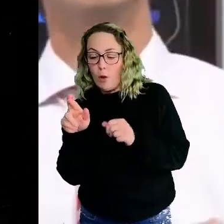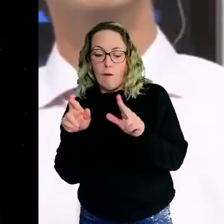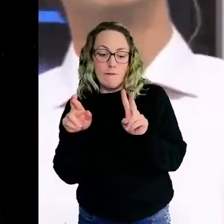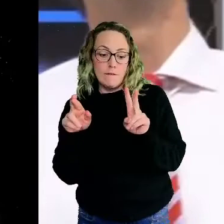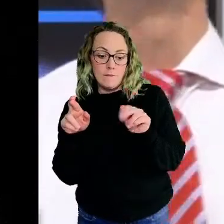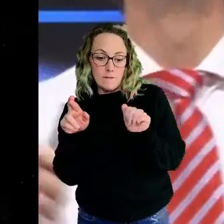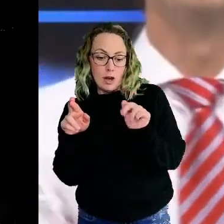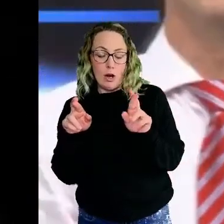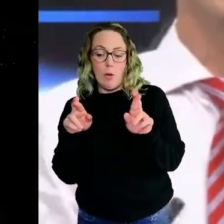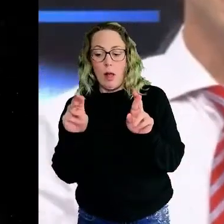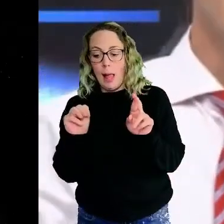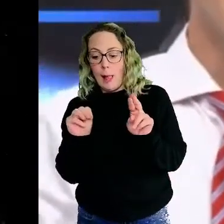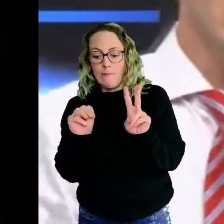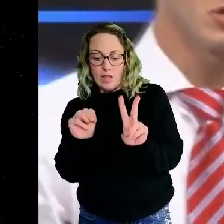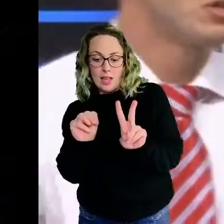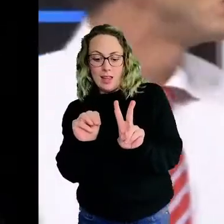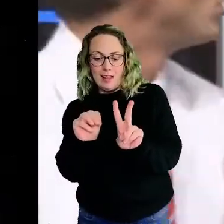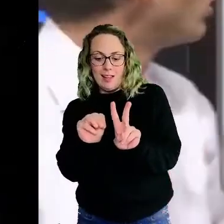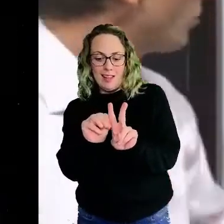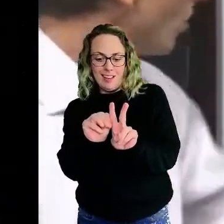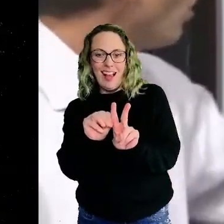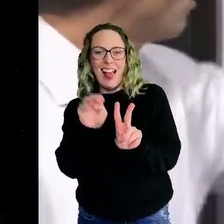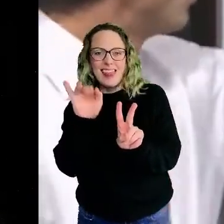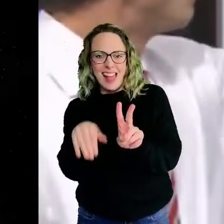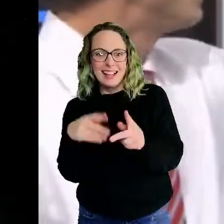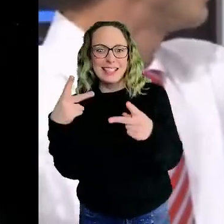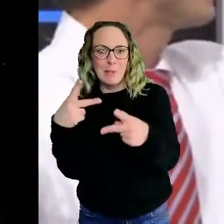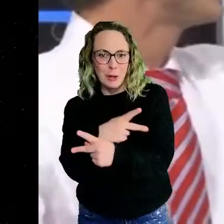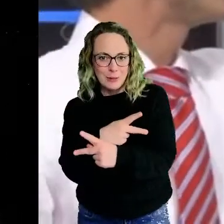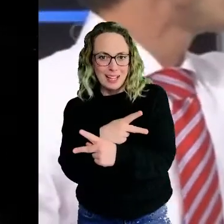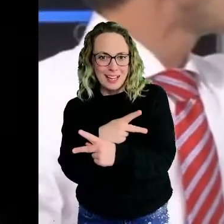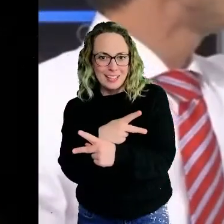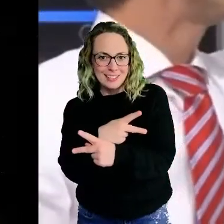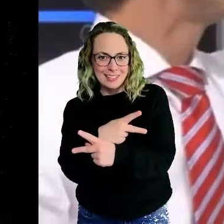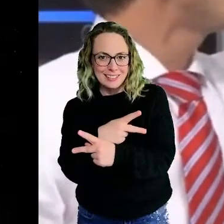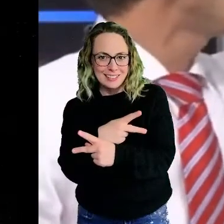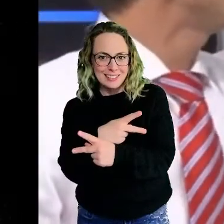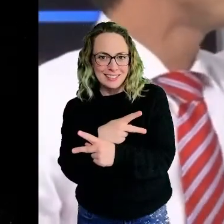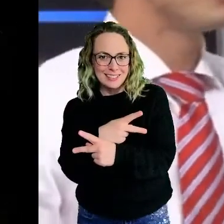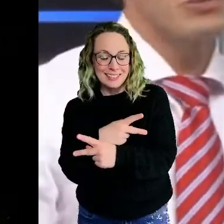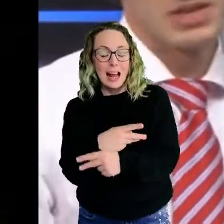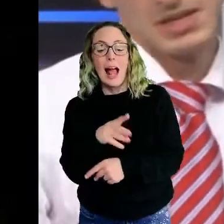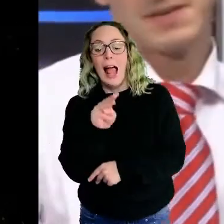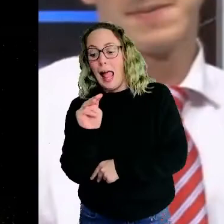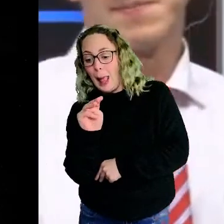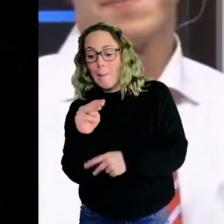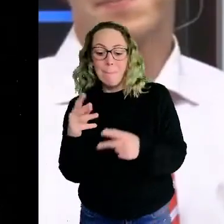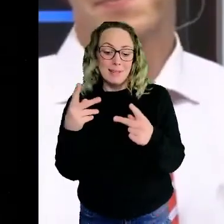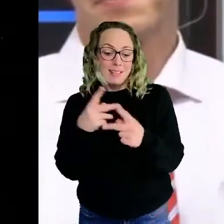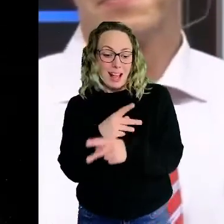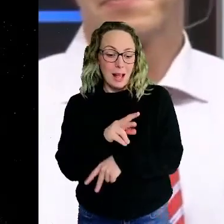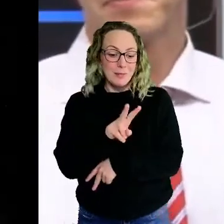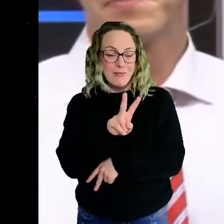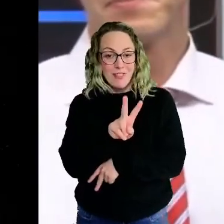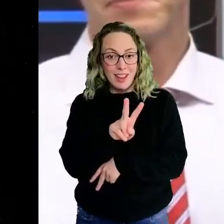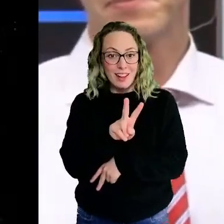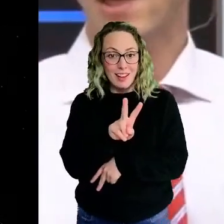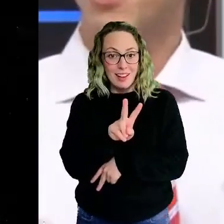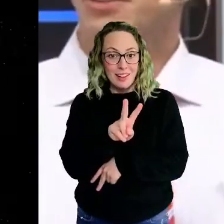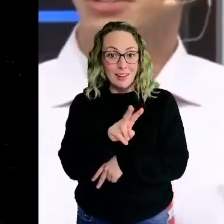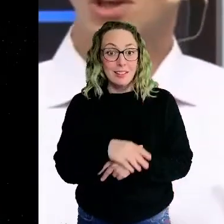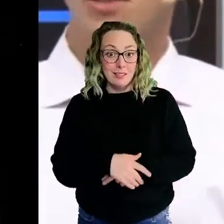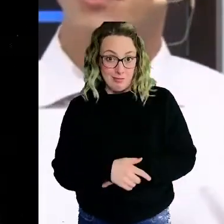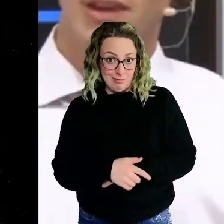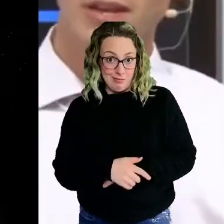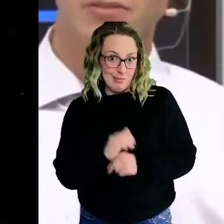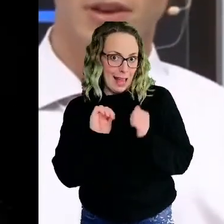that operation is multiplication. So we know that it's M times V. Now,